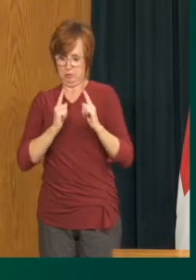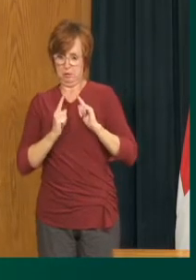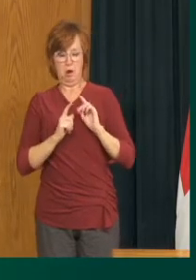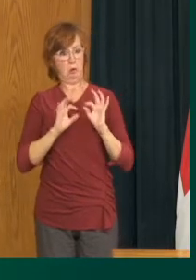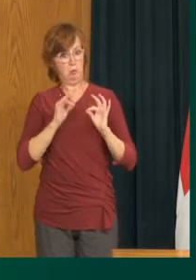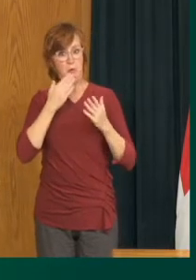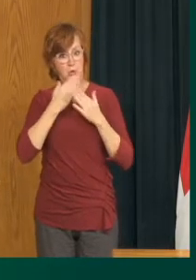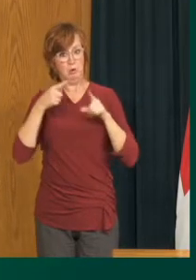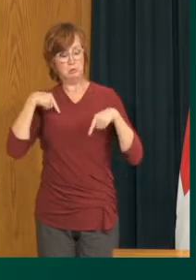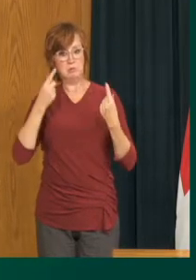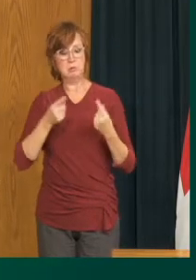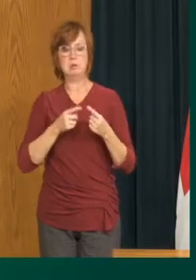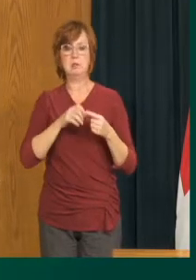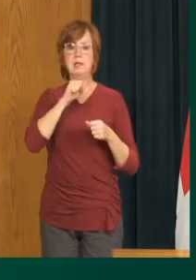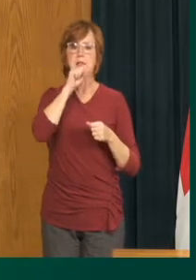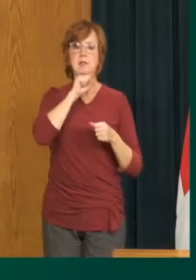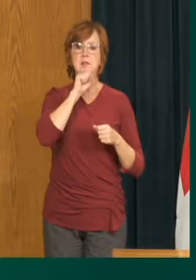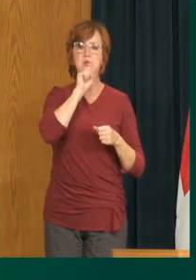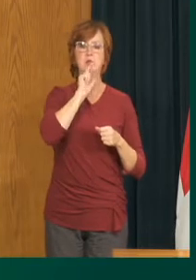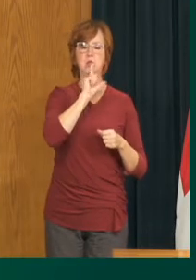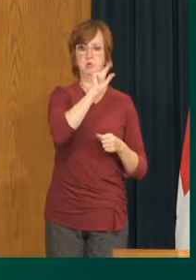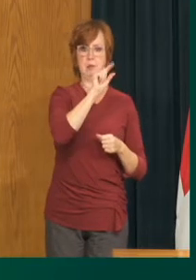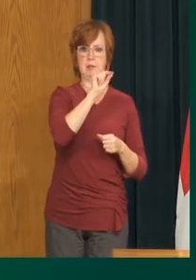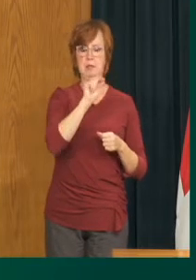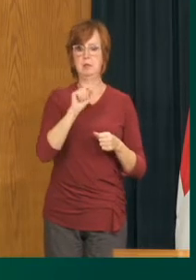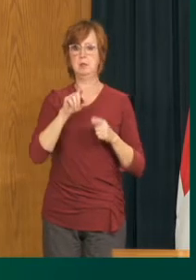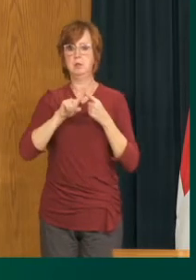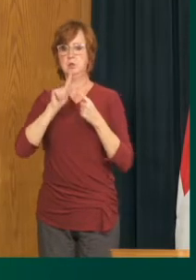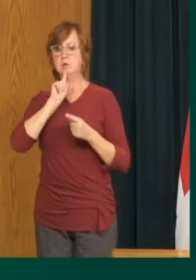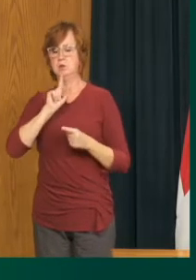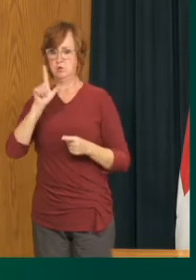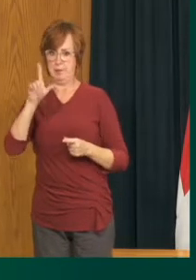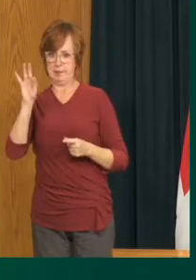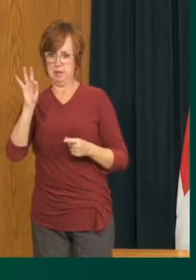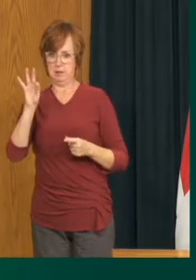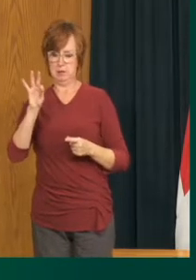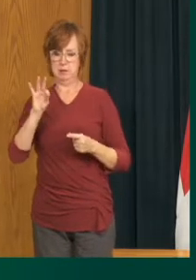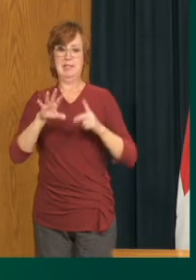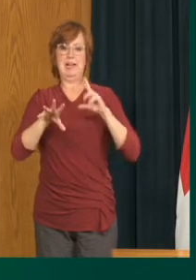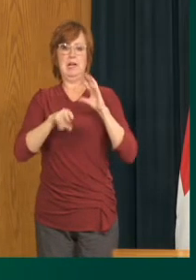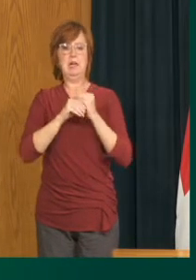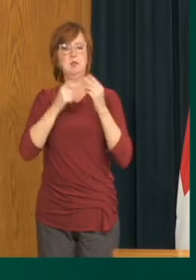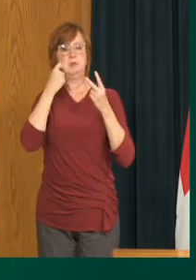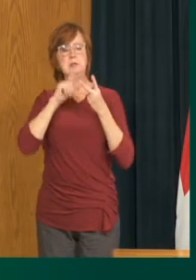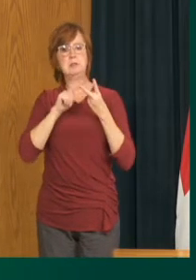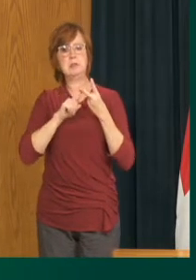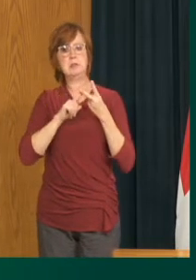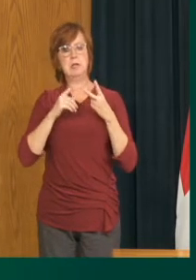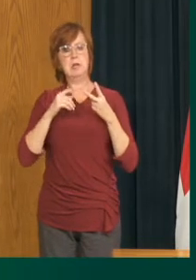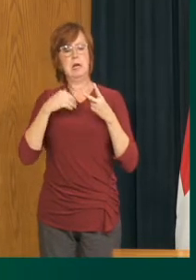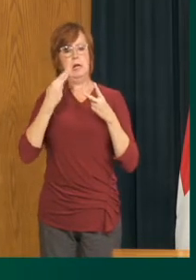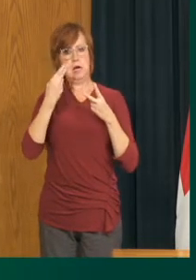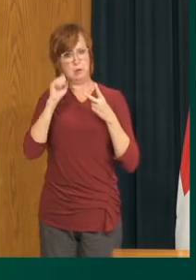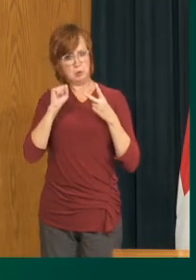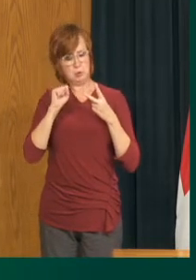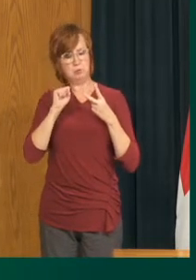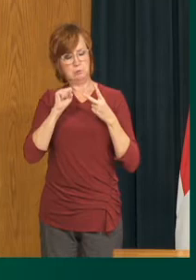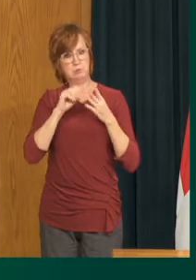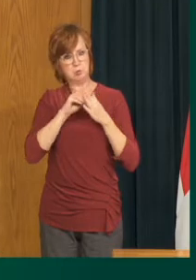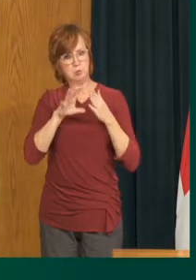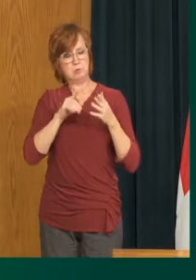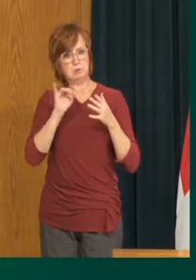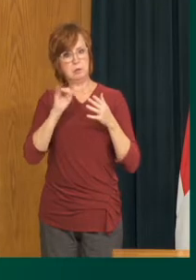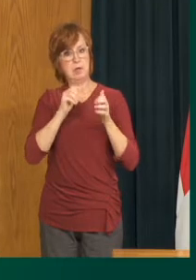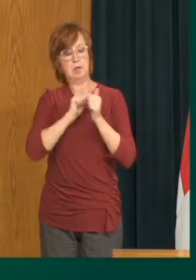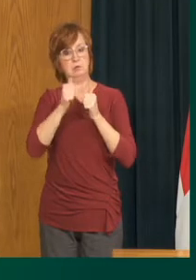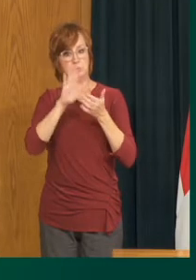been the 20 to 29 age group, but now even high school students, as they're going to school in a very organized way. But even if you're socializing